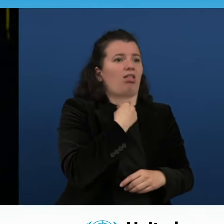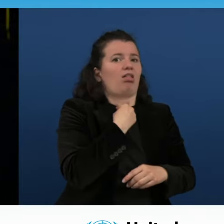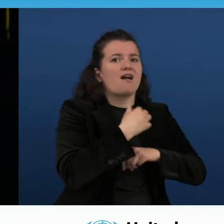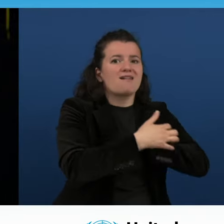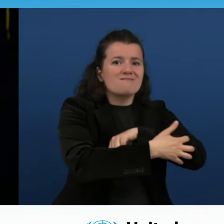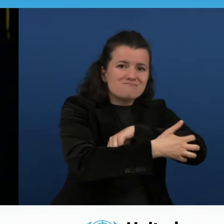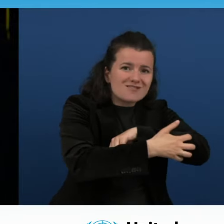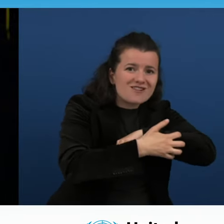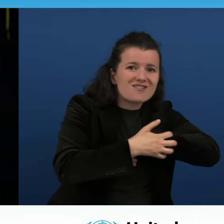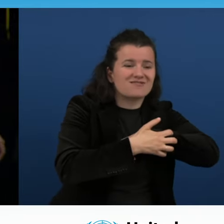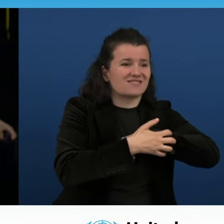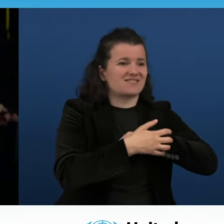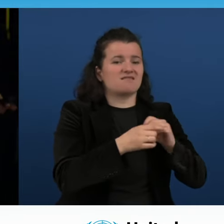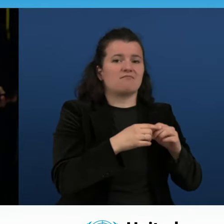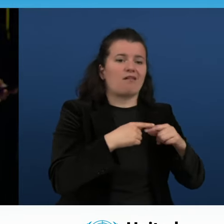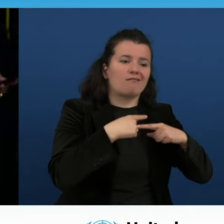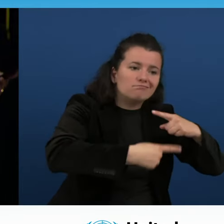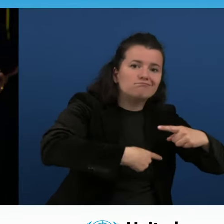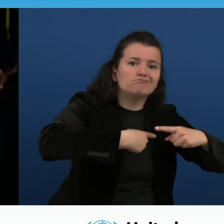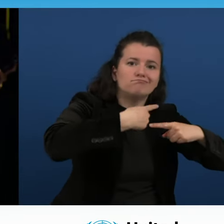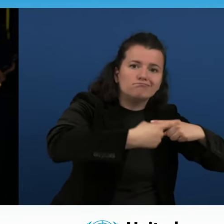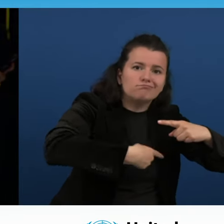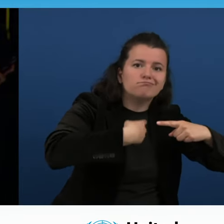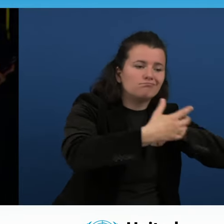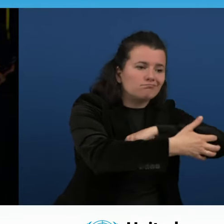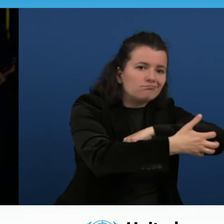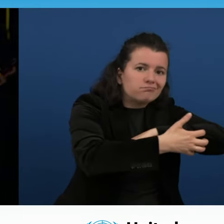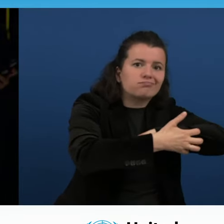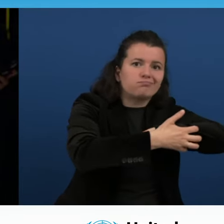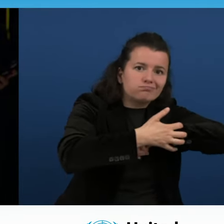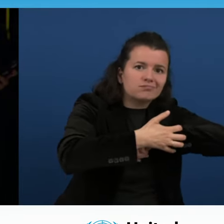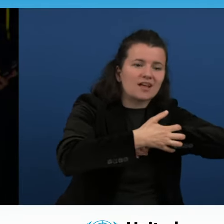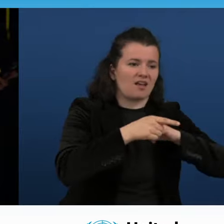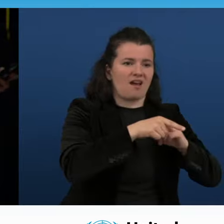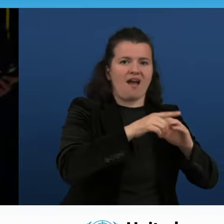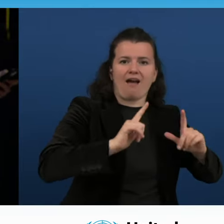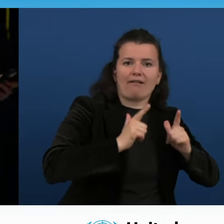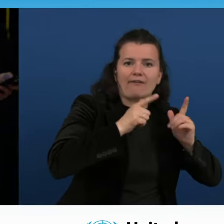their situation. Let me ask you a question.